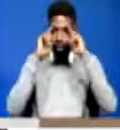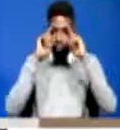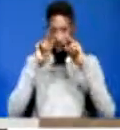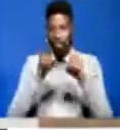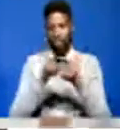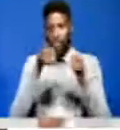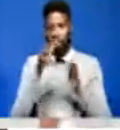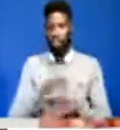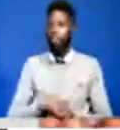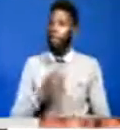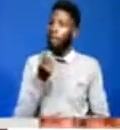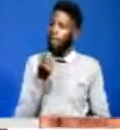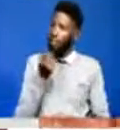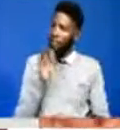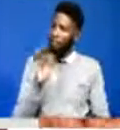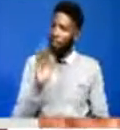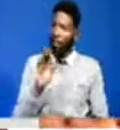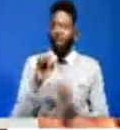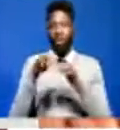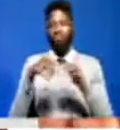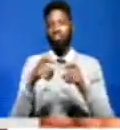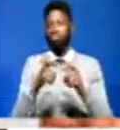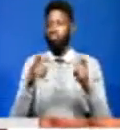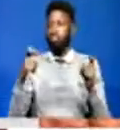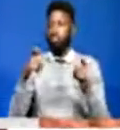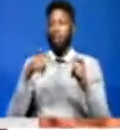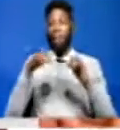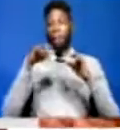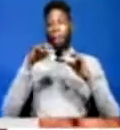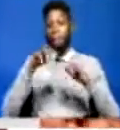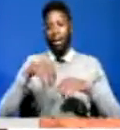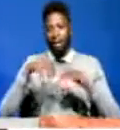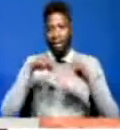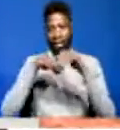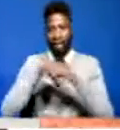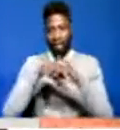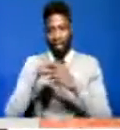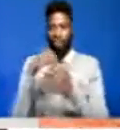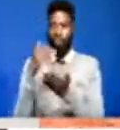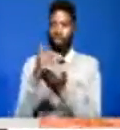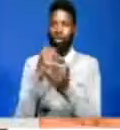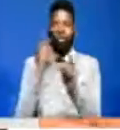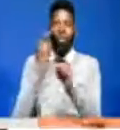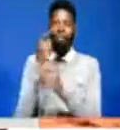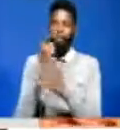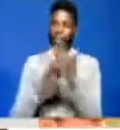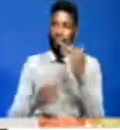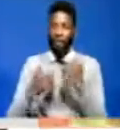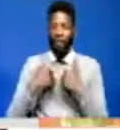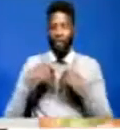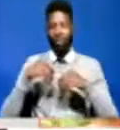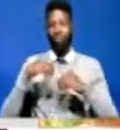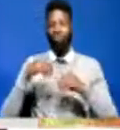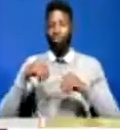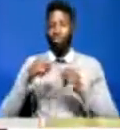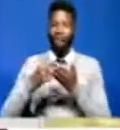groundnuts and commercialize the crop, the Market Access Upgrade Program has committed to provide high-yielding certified groundnut seeds